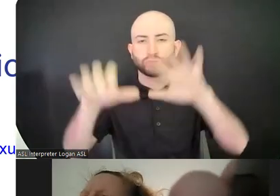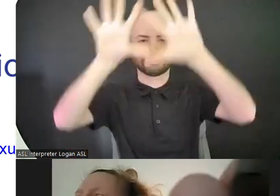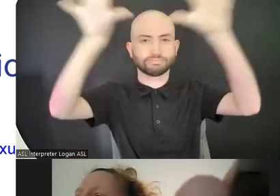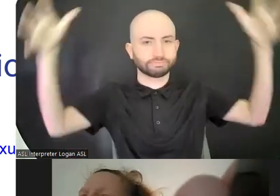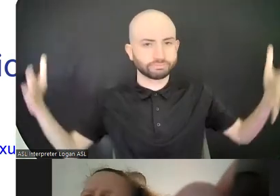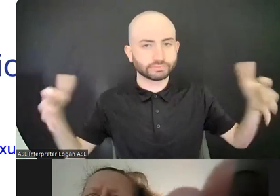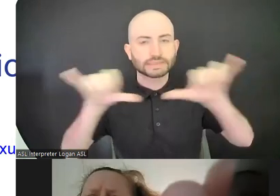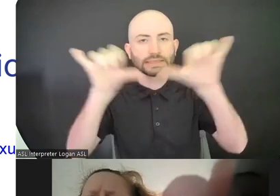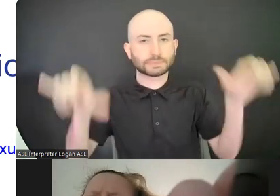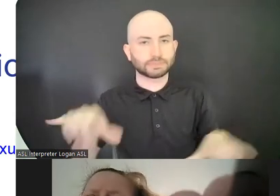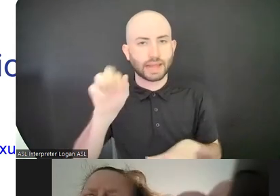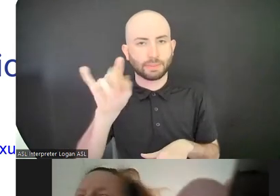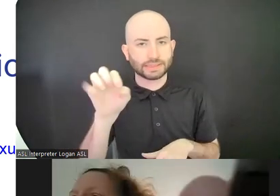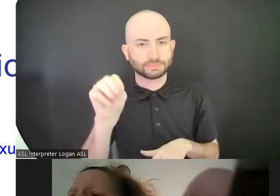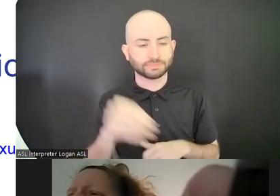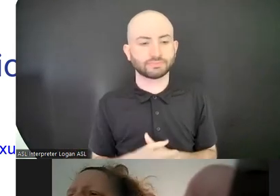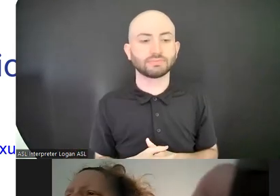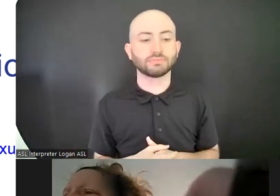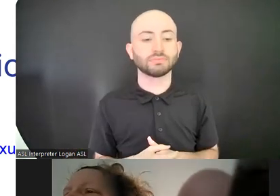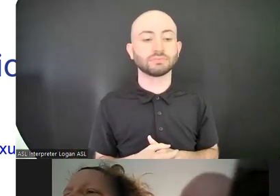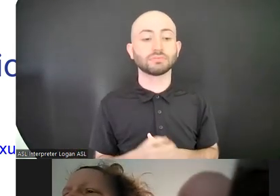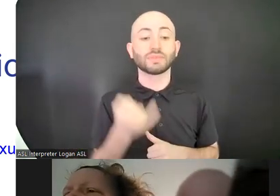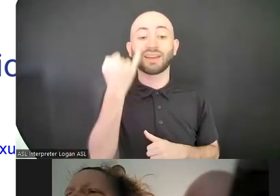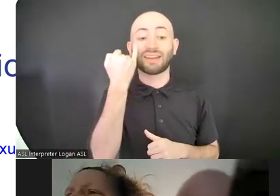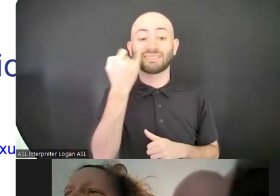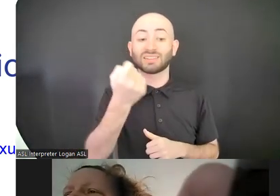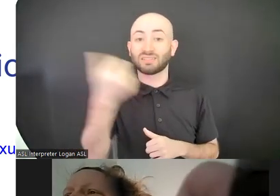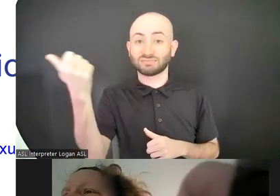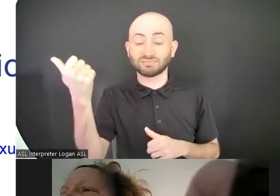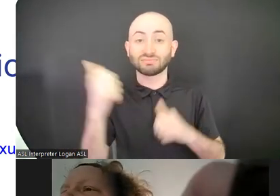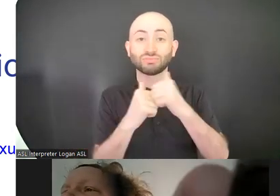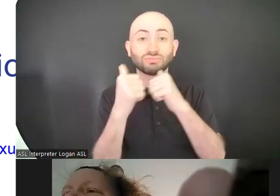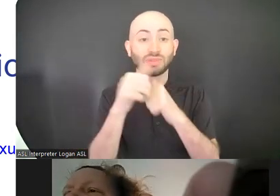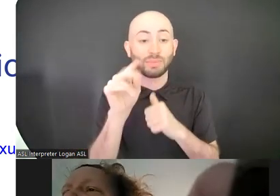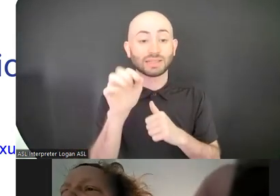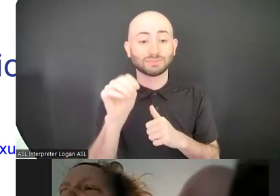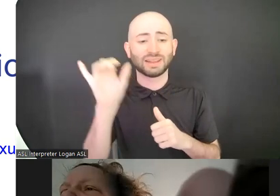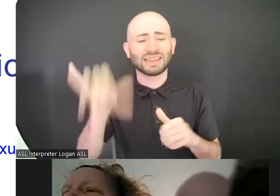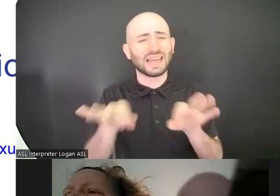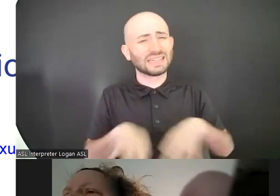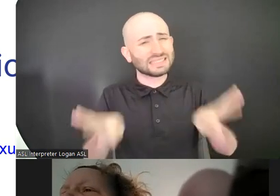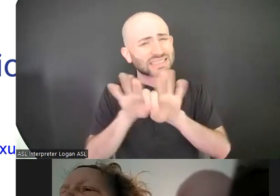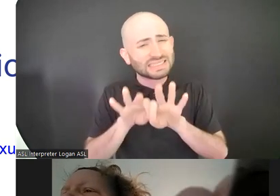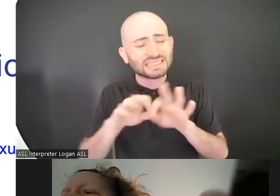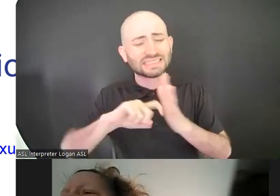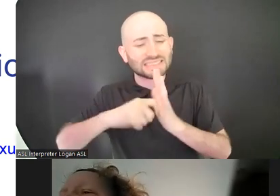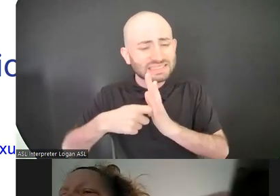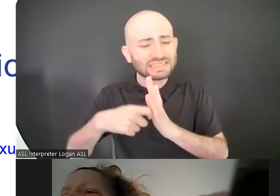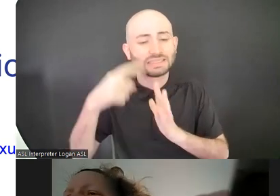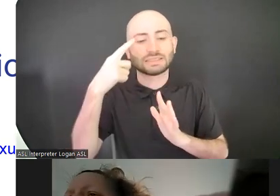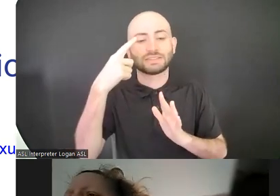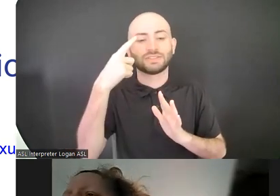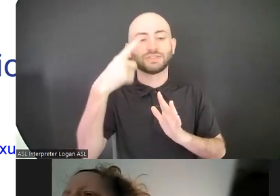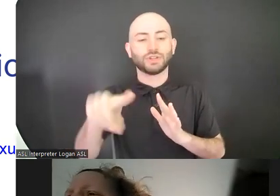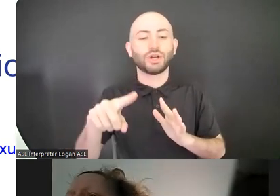eliminating structural ableism is essential to sexual violence preventionists idj is a sexual